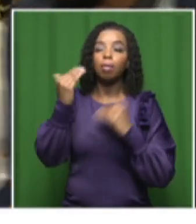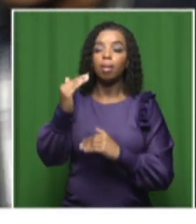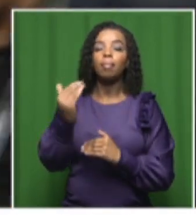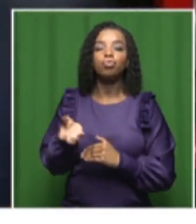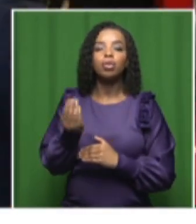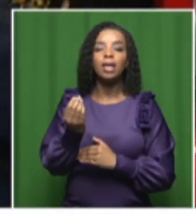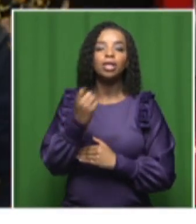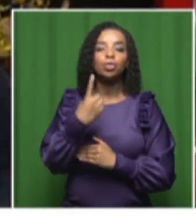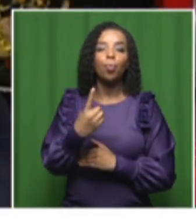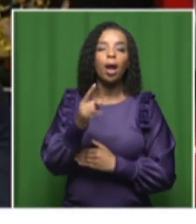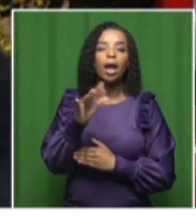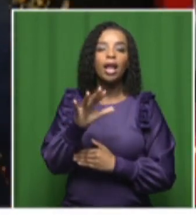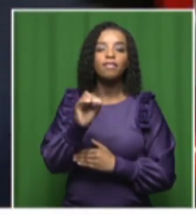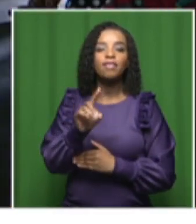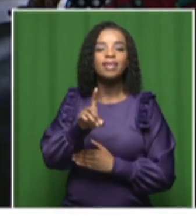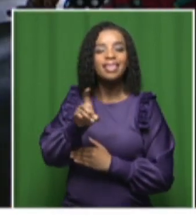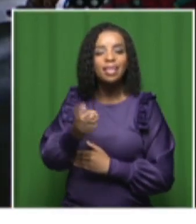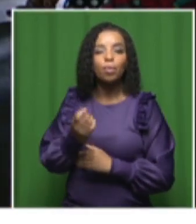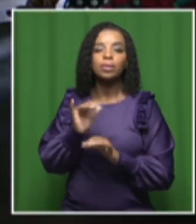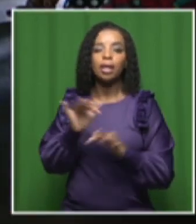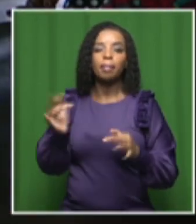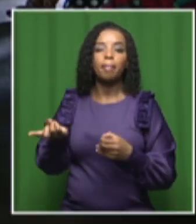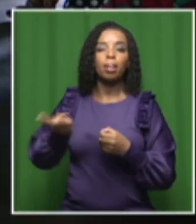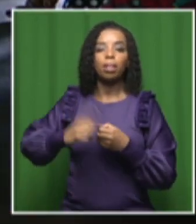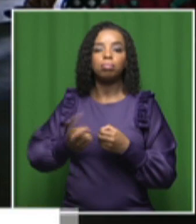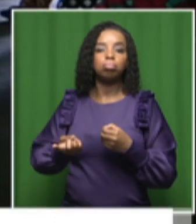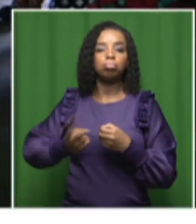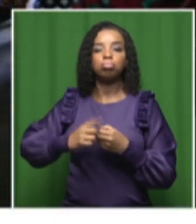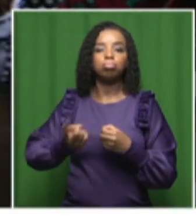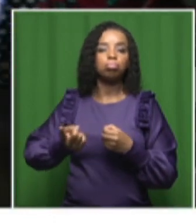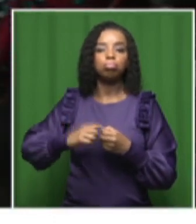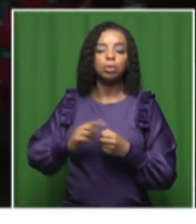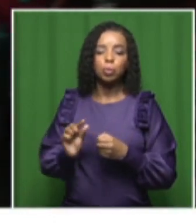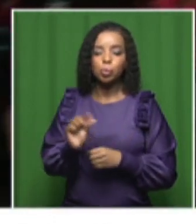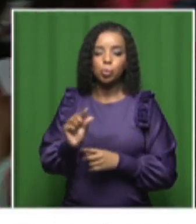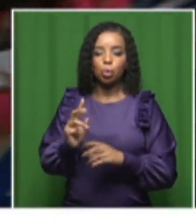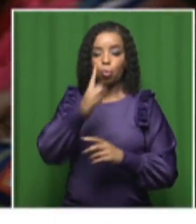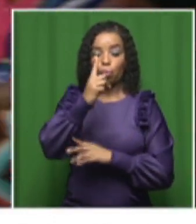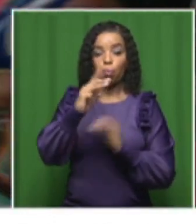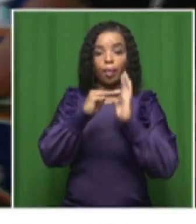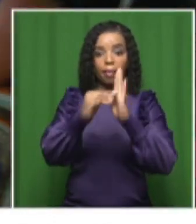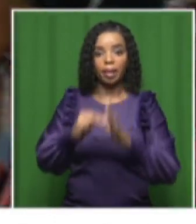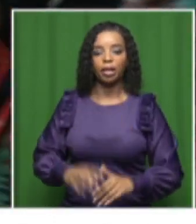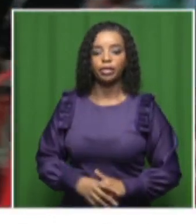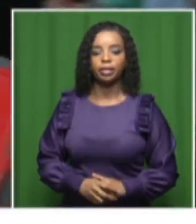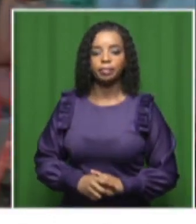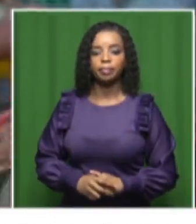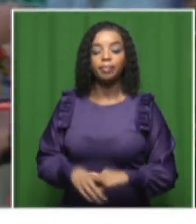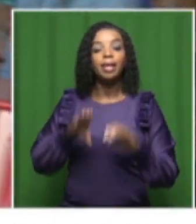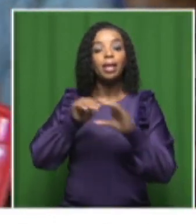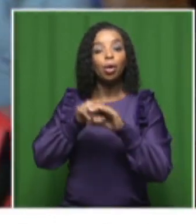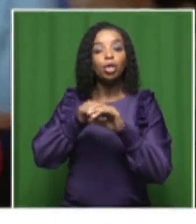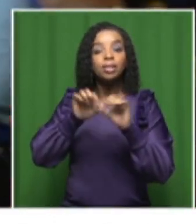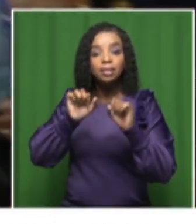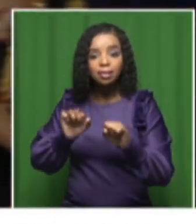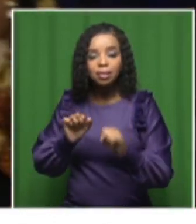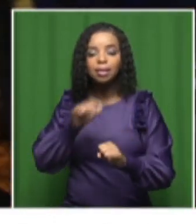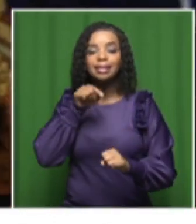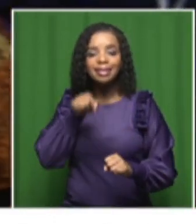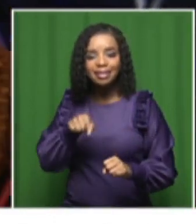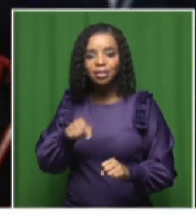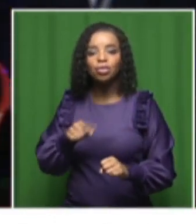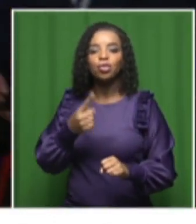850,000 subscribers. So we're on our road to 1 million. Your content is going to demand you to expand your business.